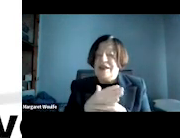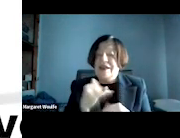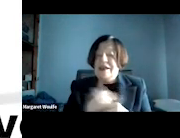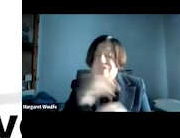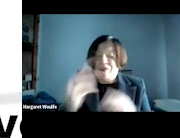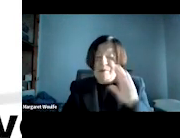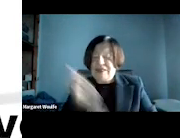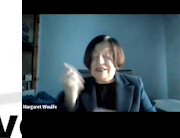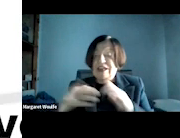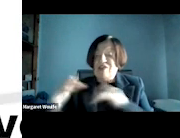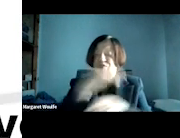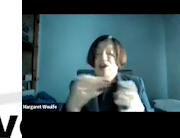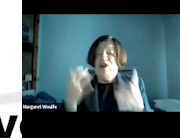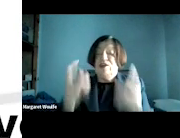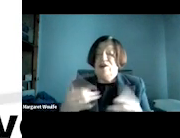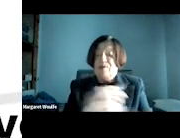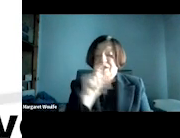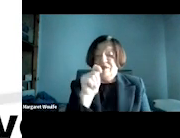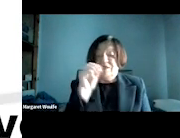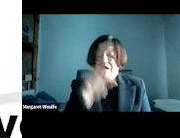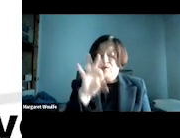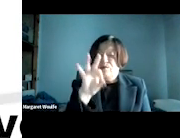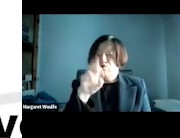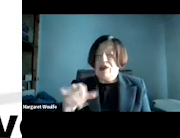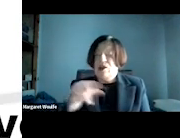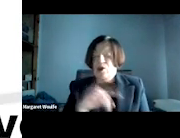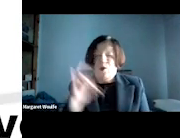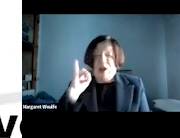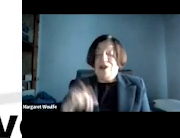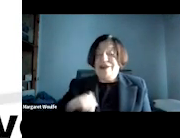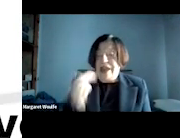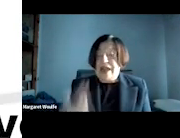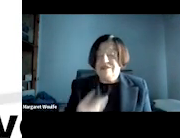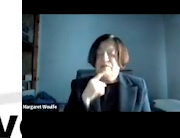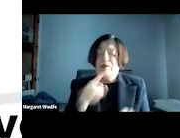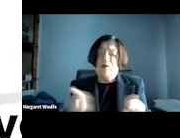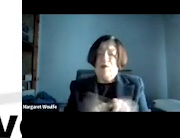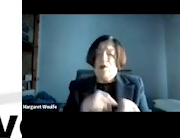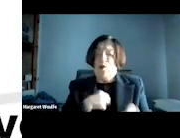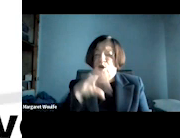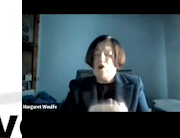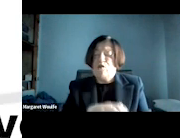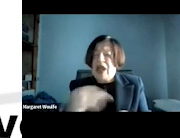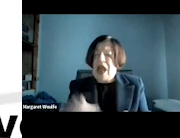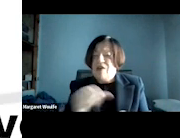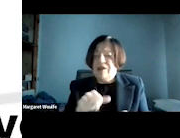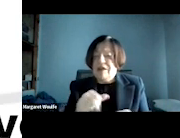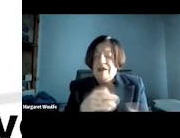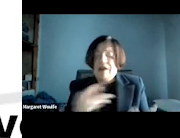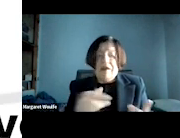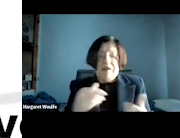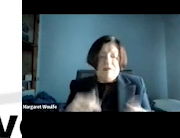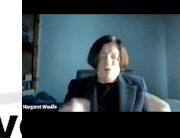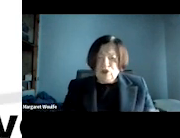environment, chaired by Tom Gray, who you will hear next. But also we're covering areas mobility in